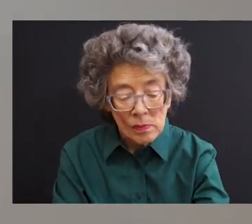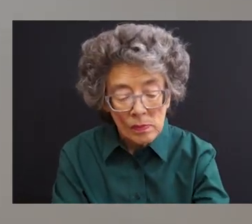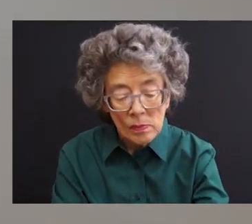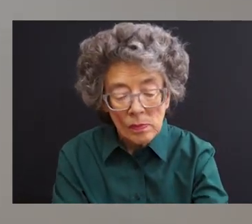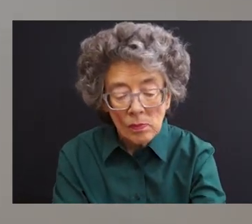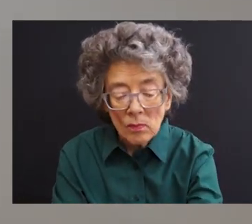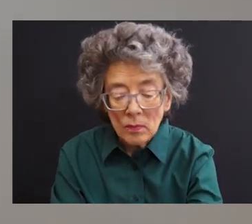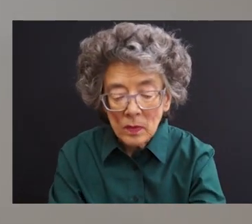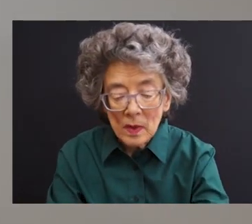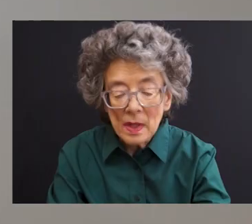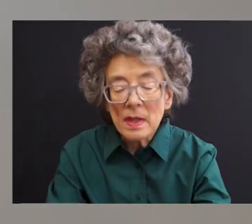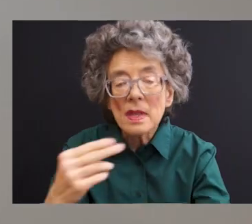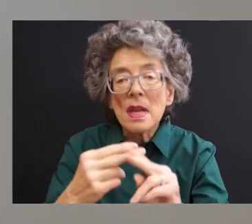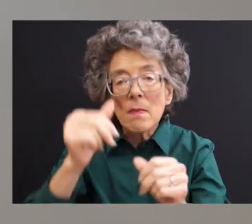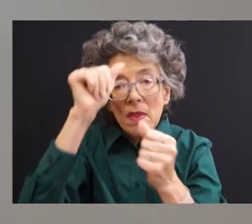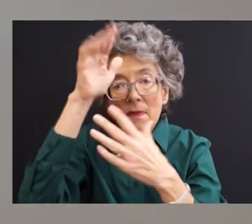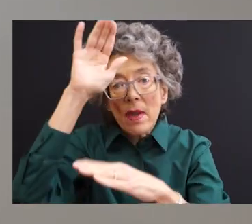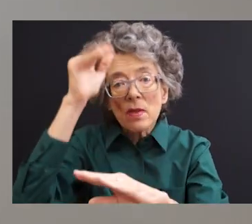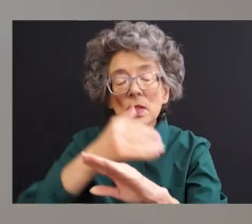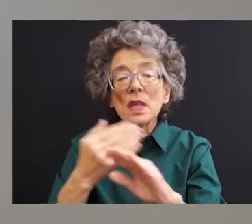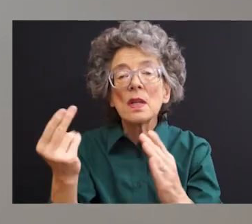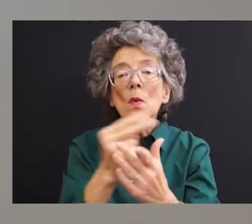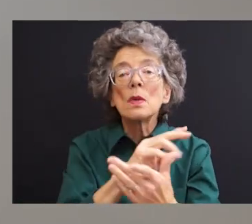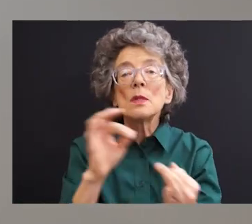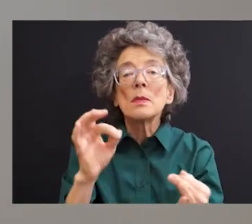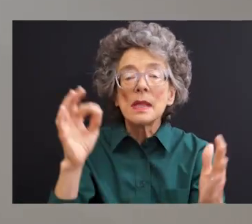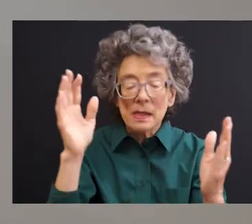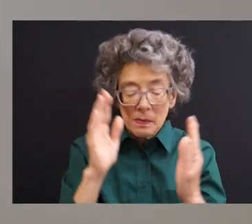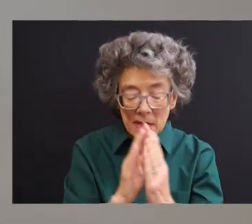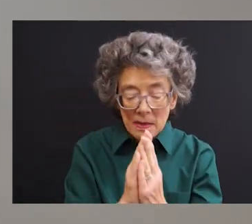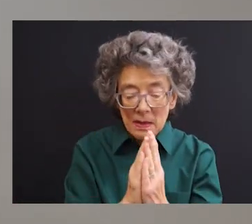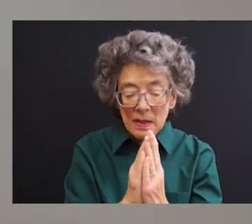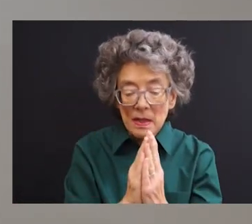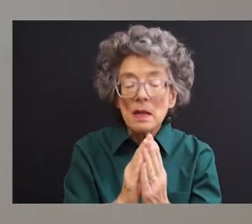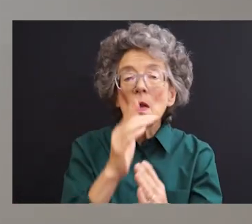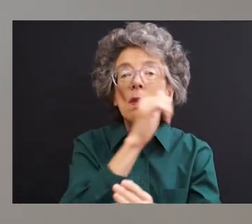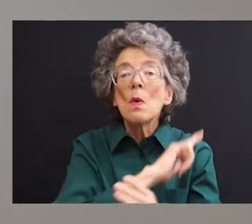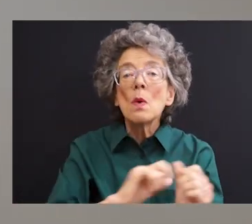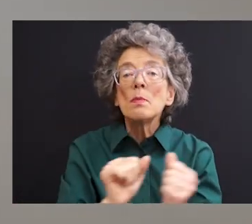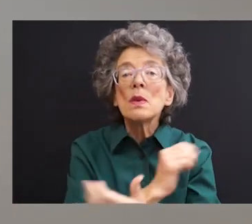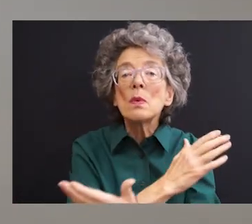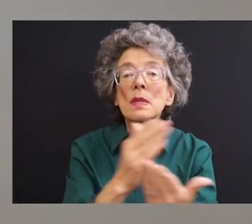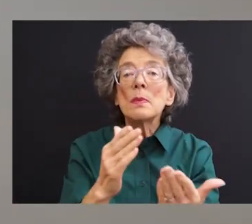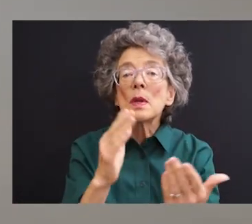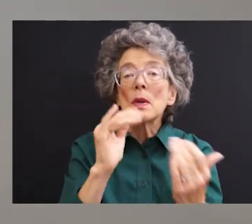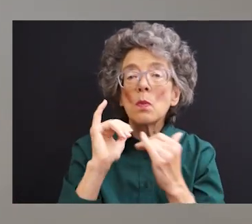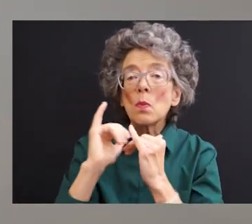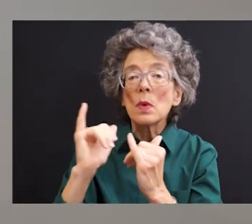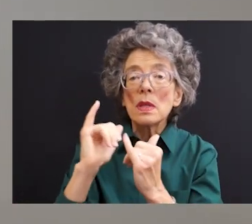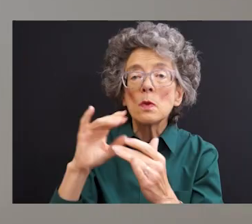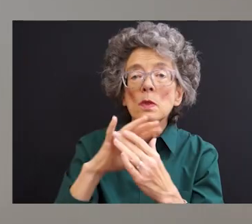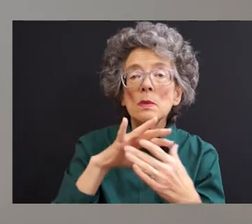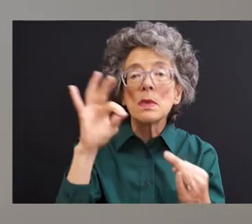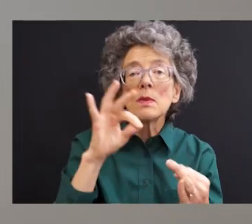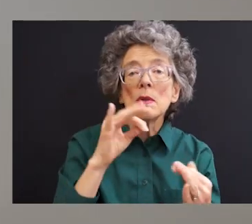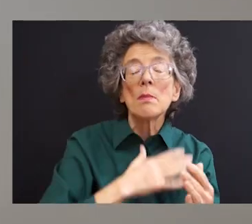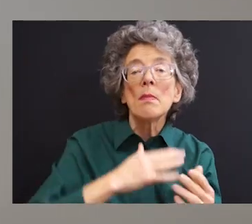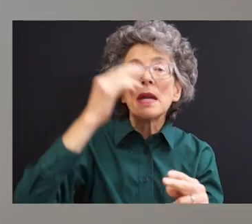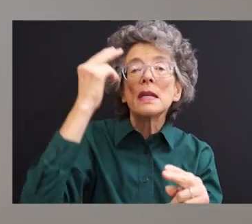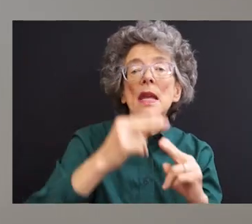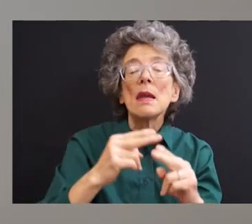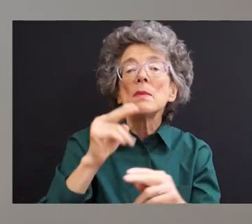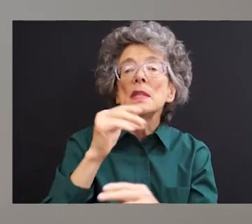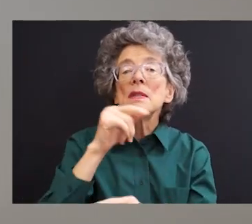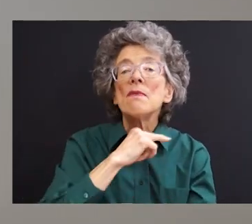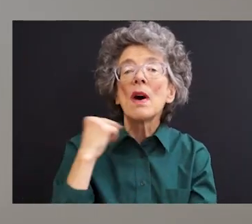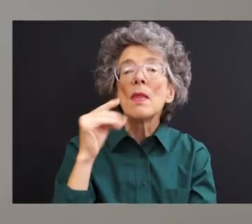the name of the Father, and of the Son, and of the Holy Spirit. Amen. The Lord be with you. And with your spirit. My name is Father Bobby Blood, and it's a joy to be